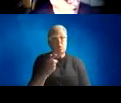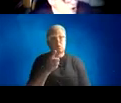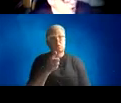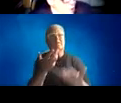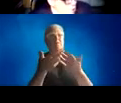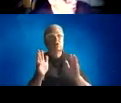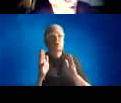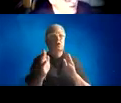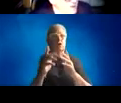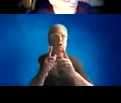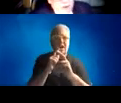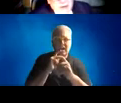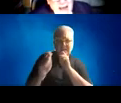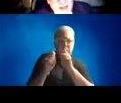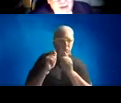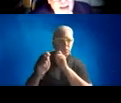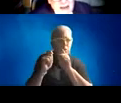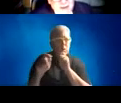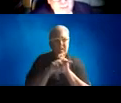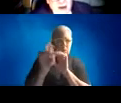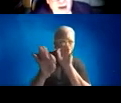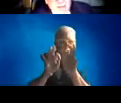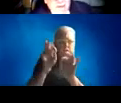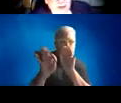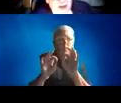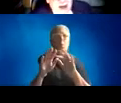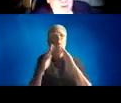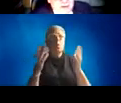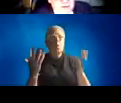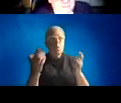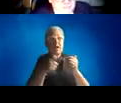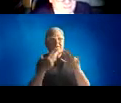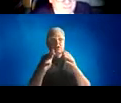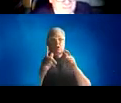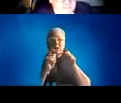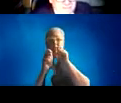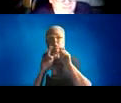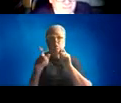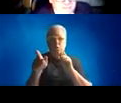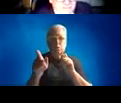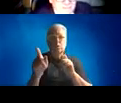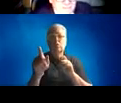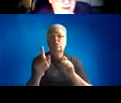interview or has been involved in gathering data and might have something to share with us?